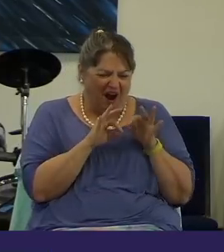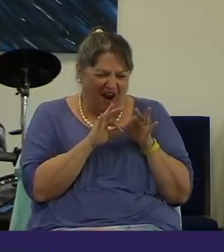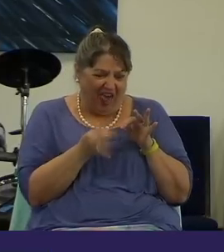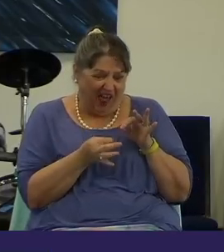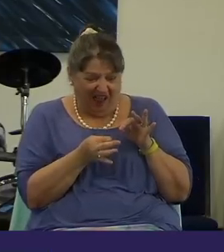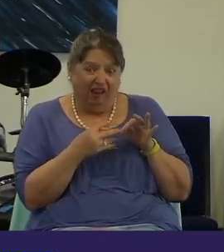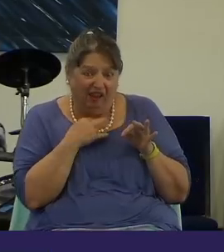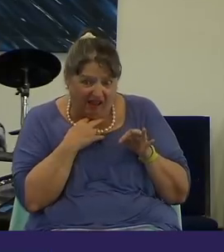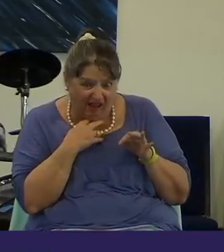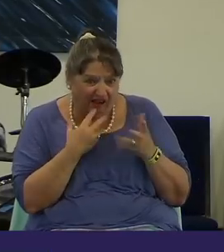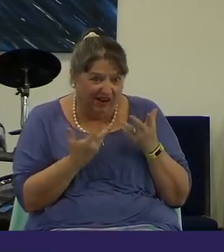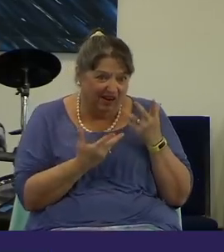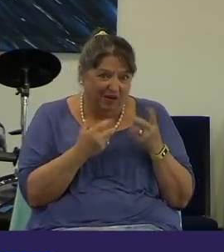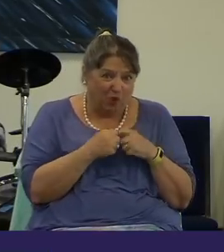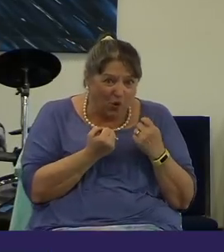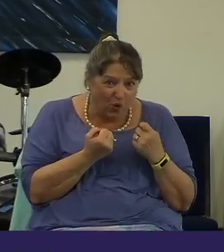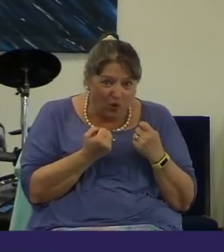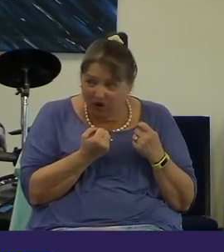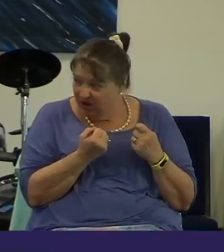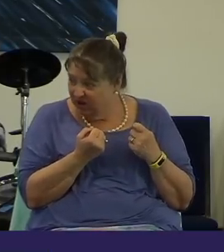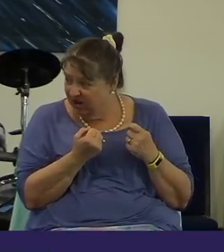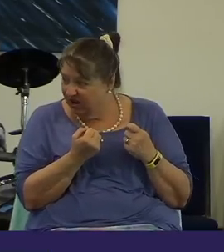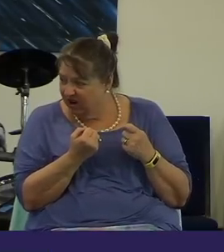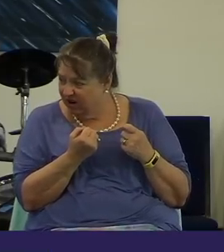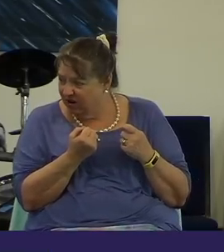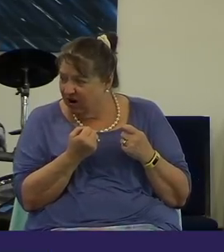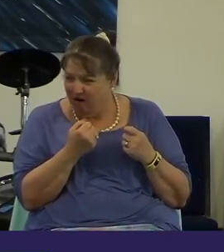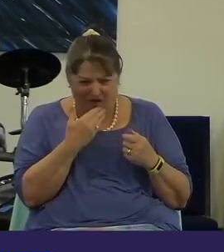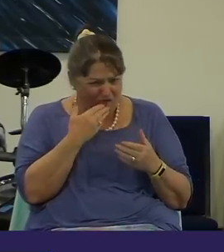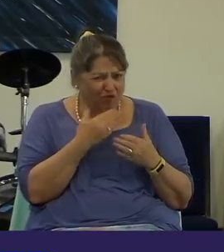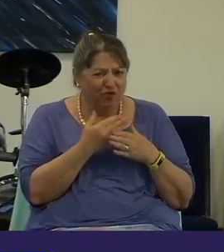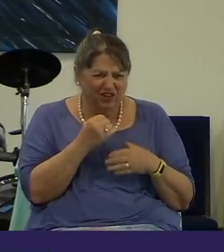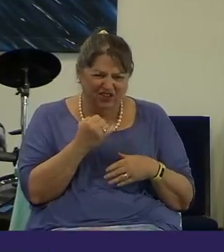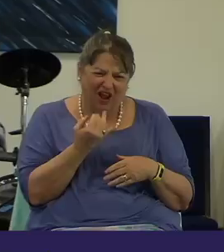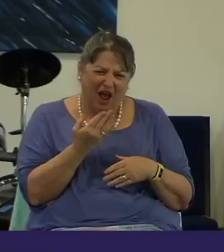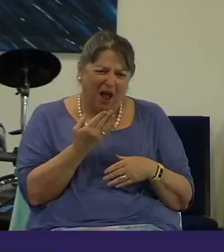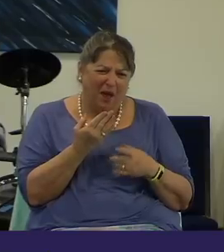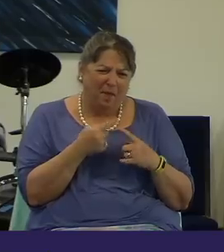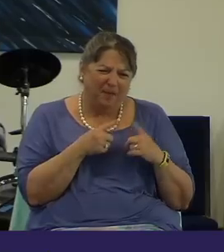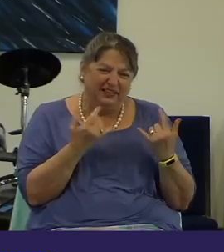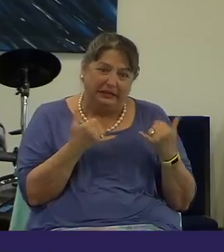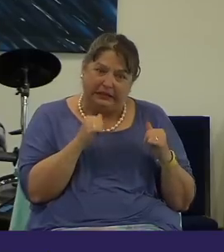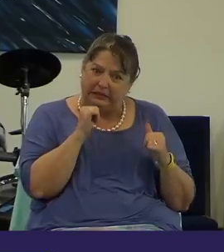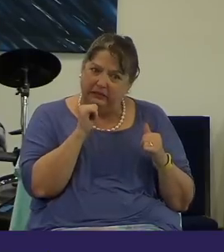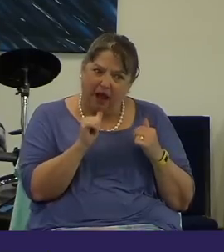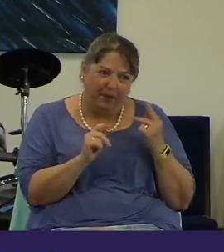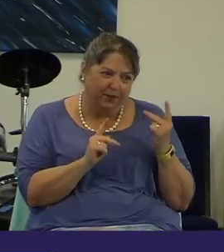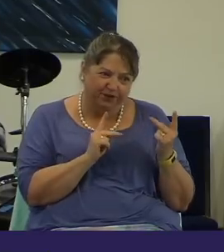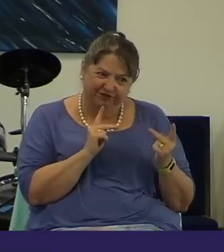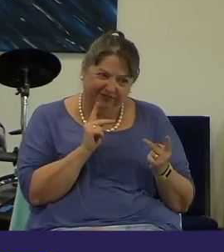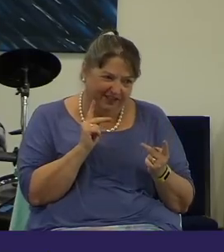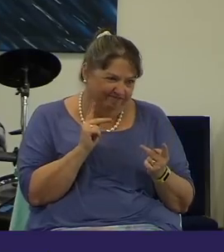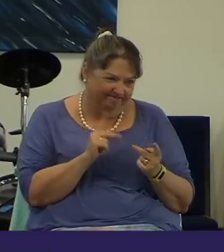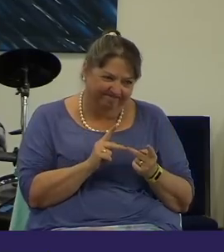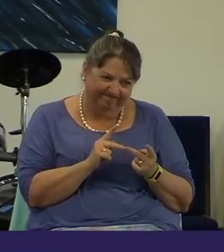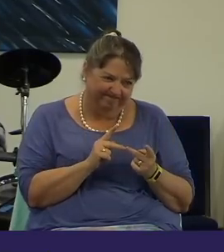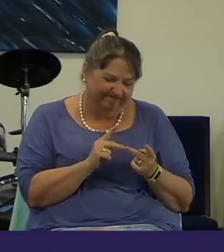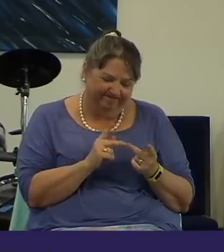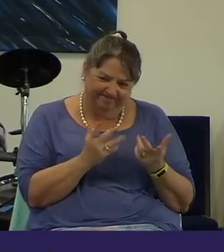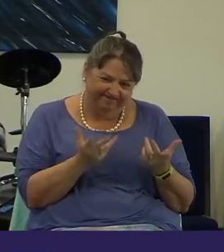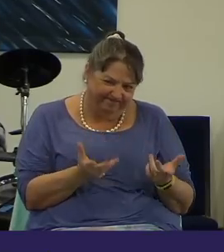egg. See that? You did a really good job, but look at here. There's a little bit of white on